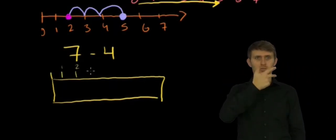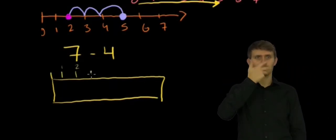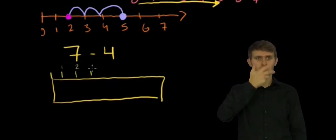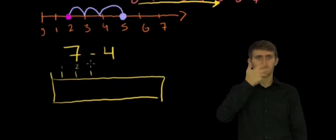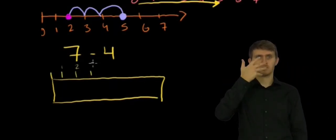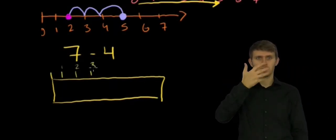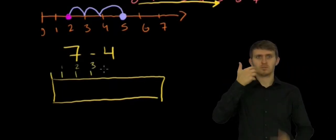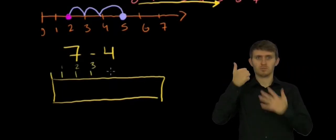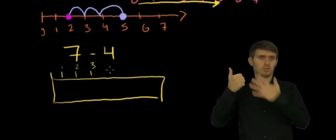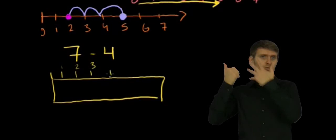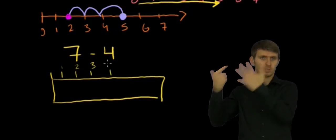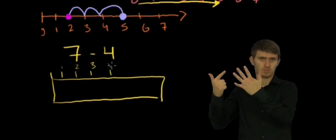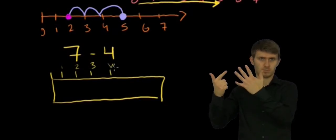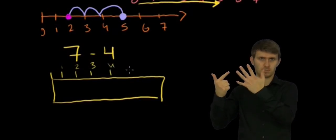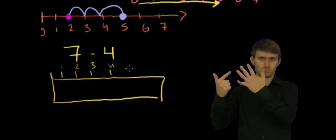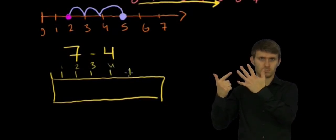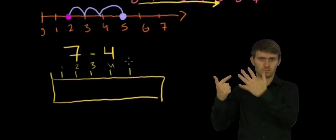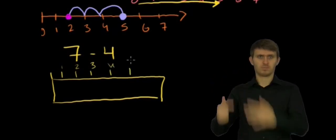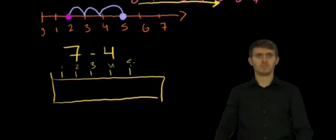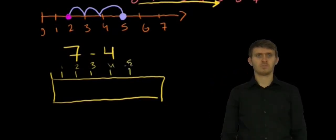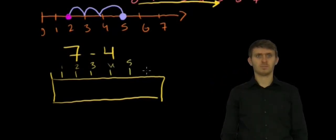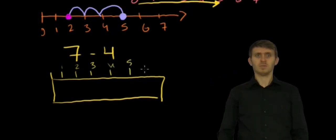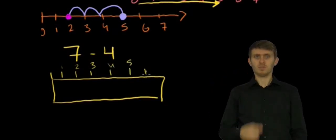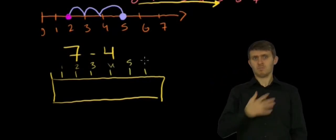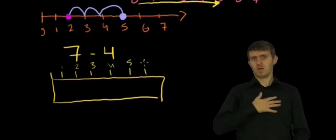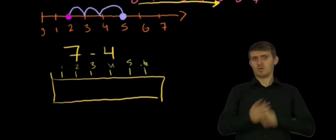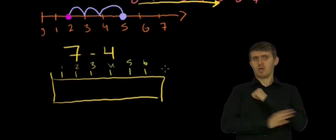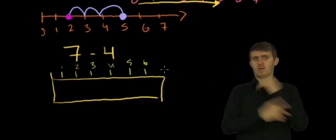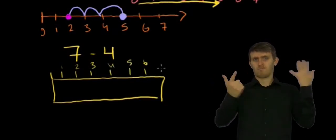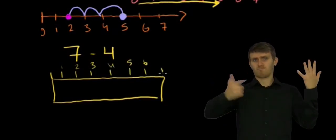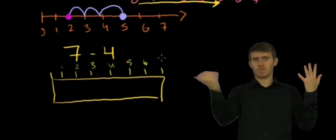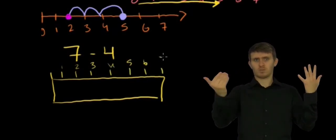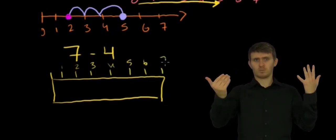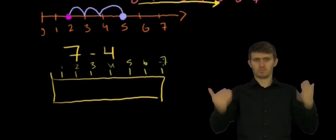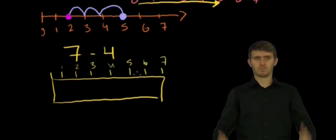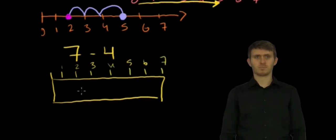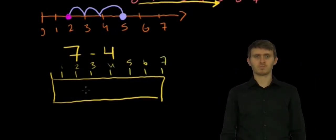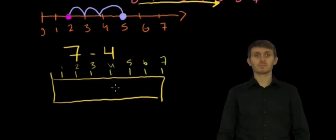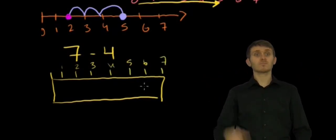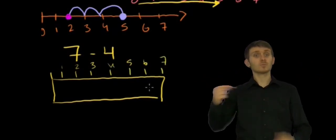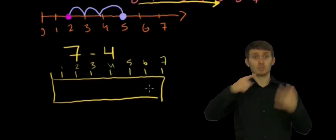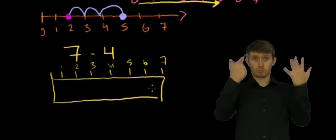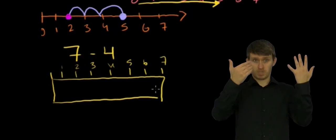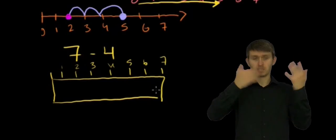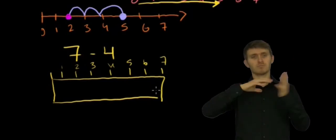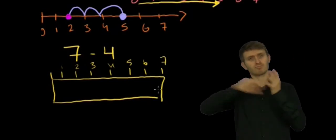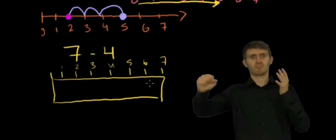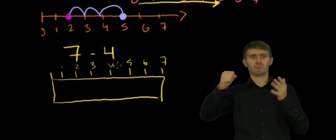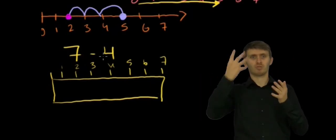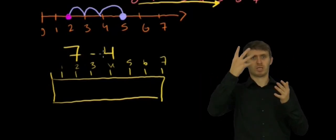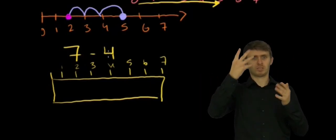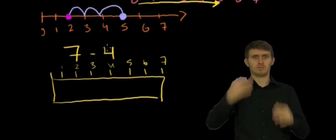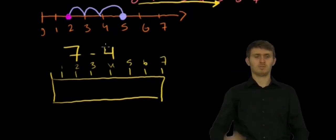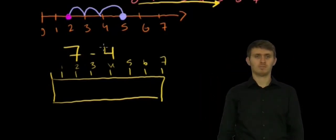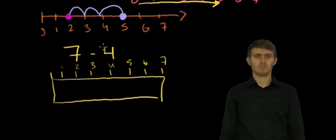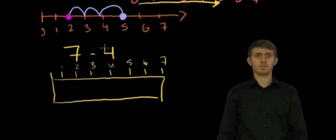2, 3, 4, 5, 6, 7. So I have a 7-foot long piece of wood.